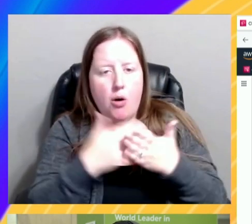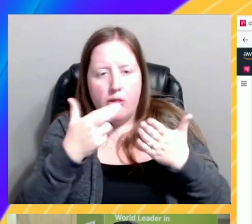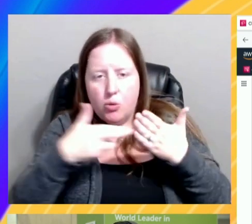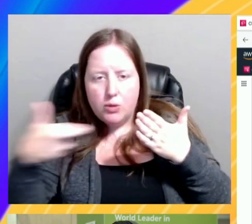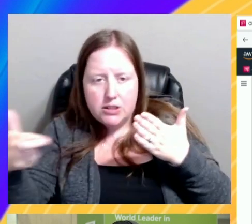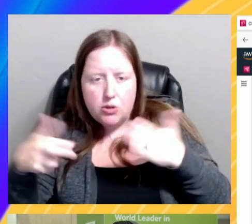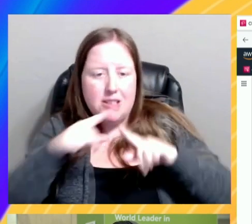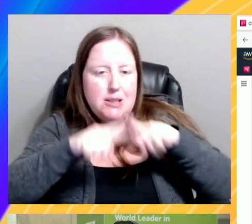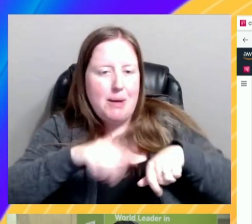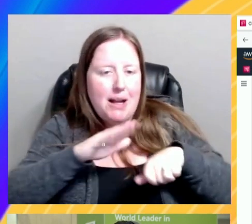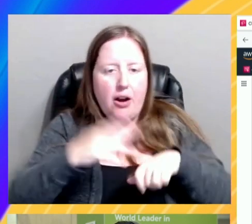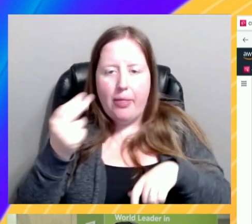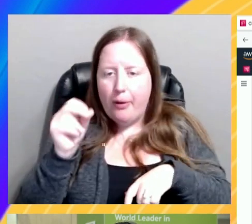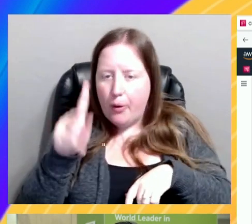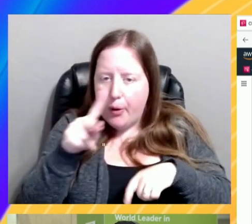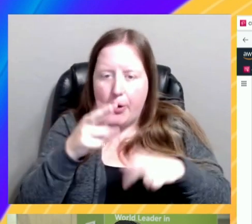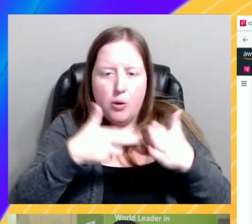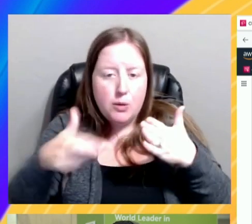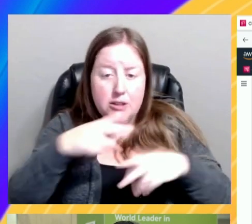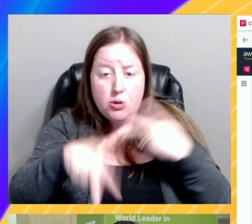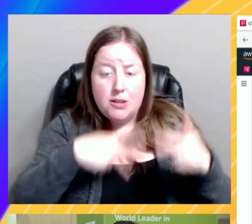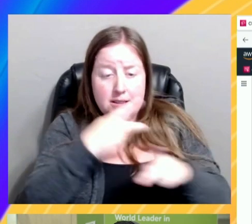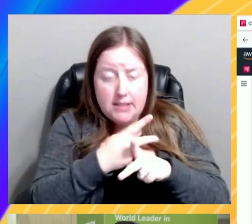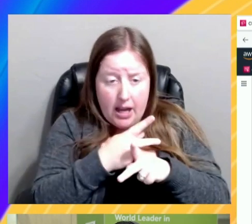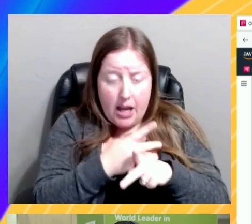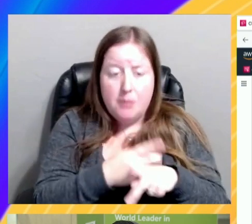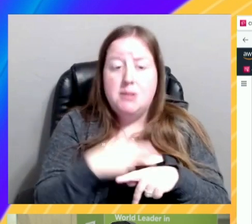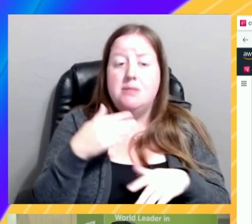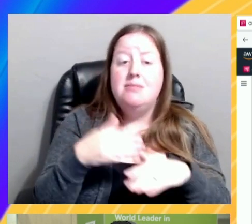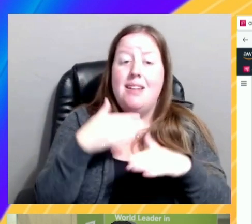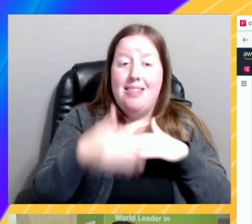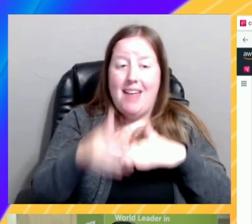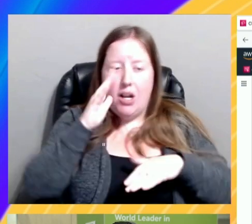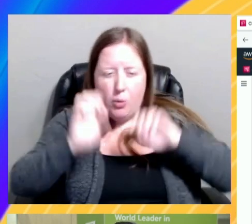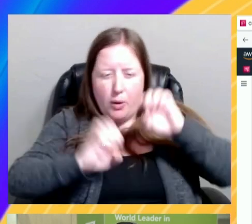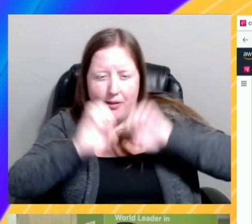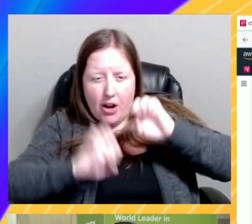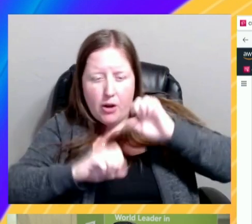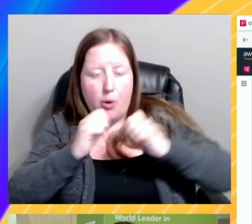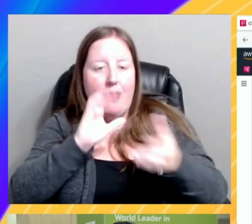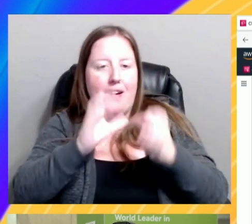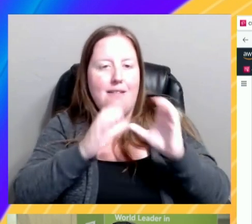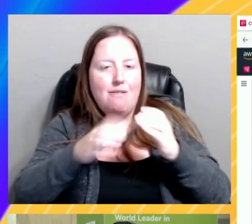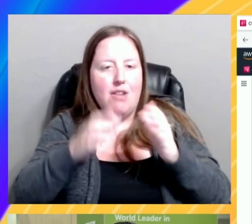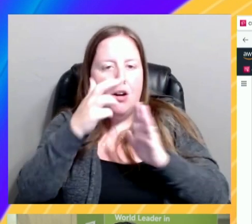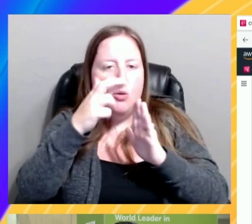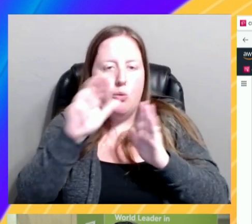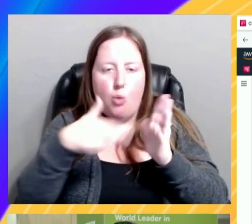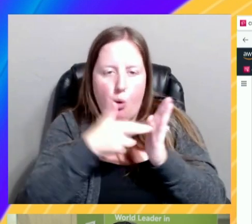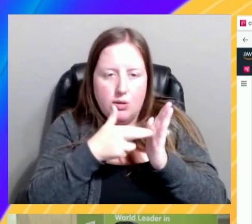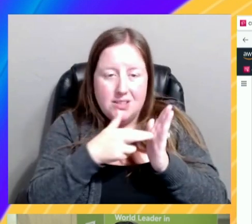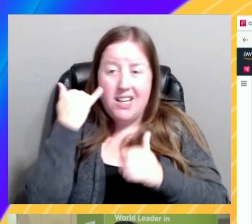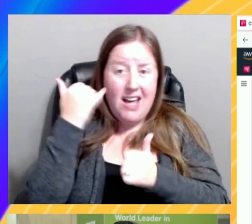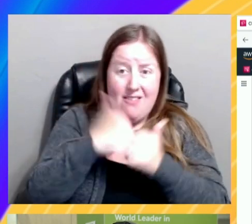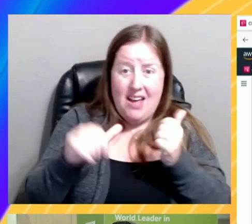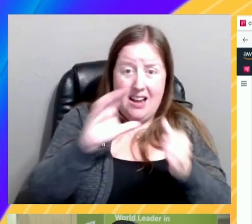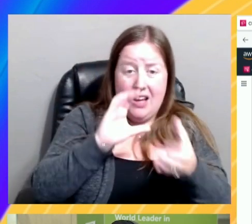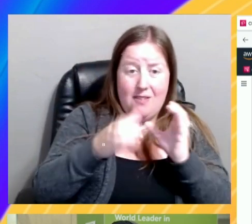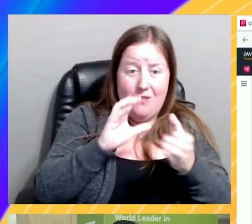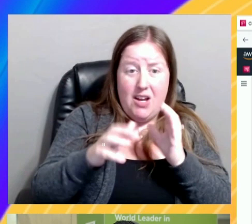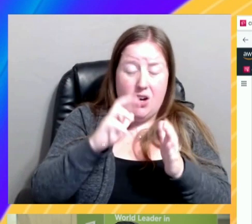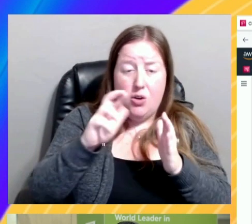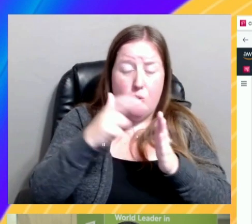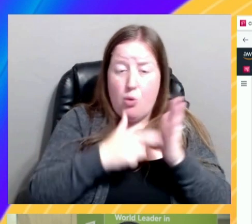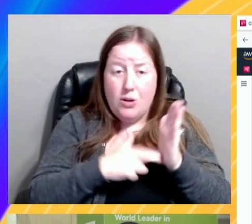what resource types it supports, it then will evaluate it against the config rules. If there's any config rules that it's non-compliant, it'll fail